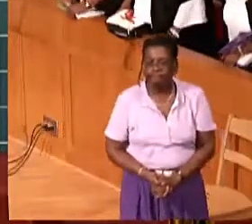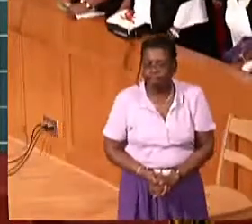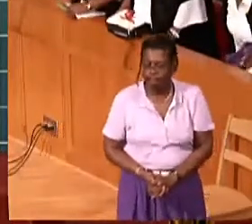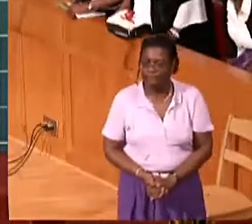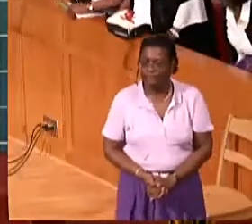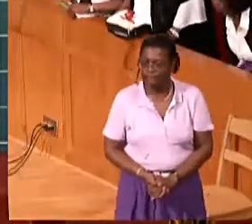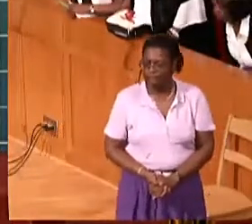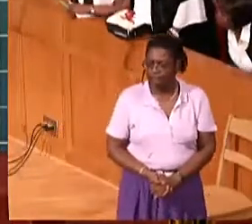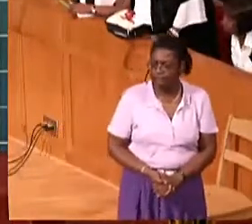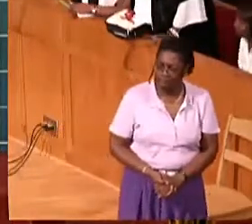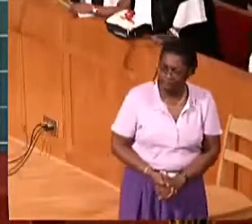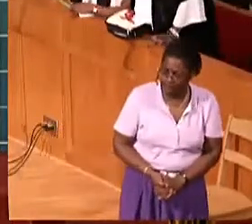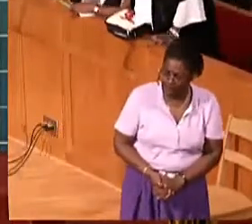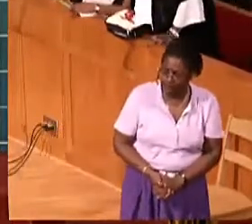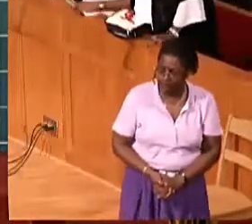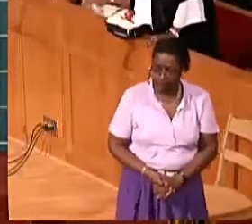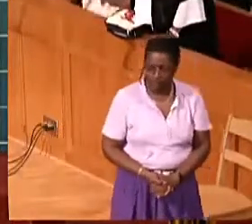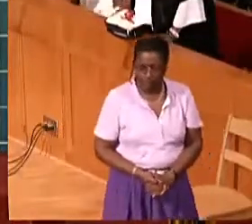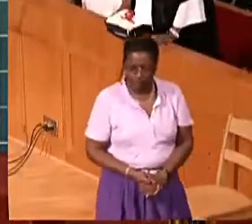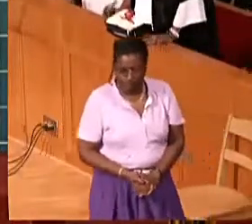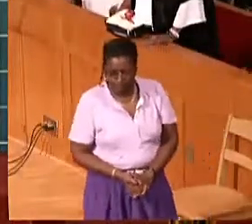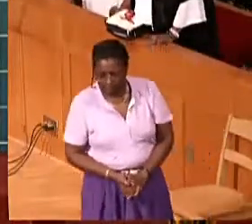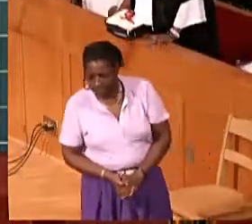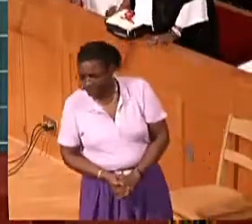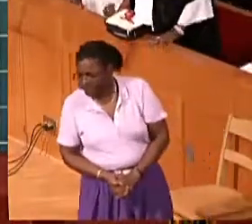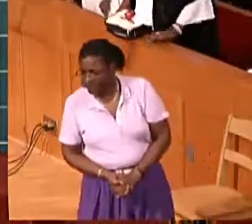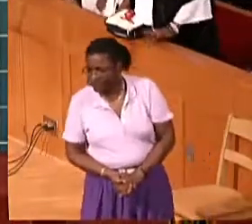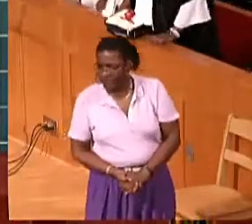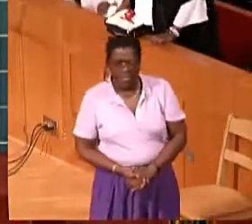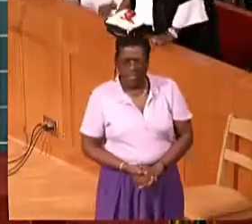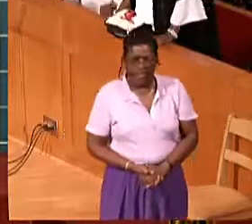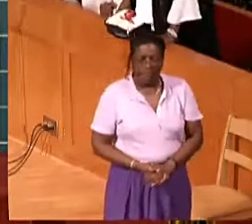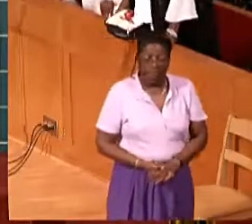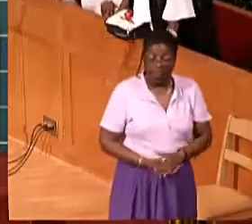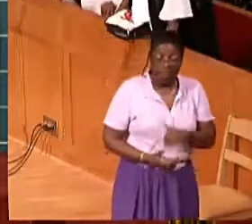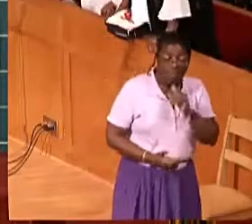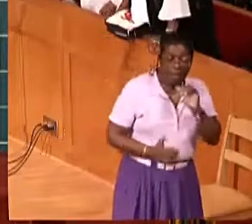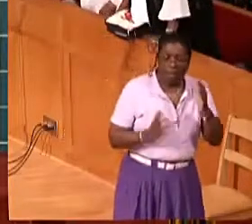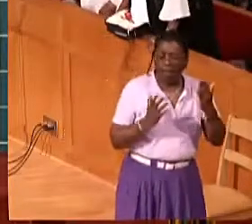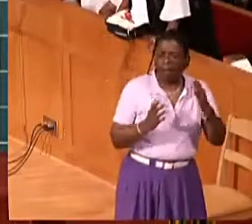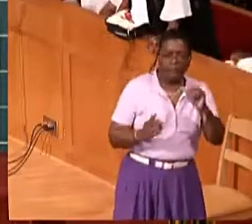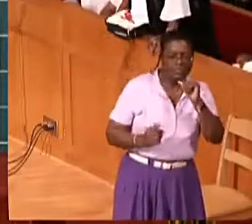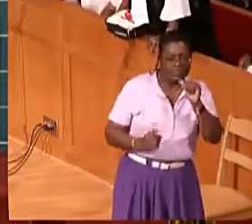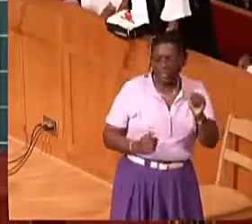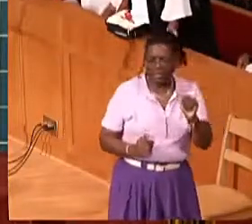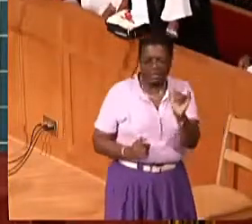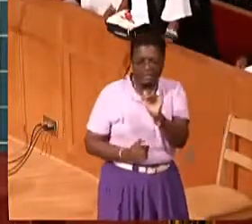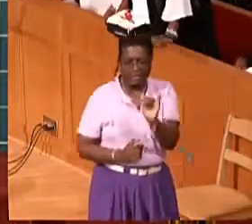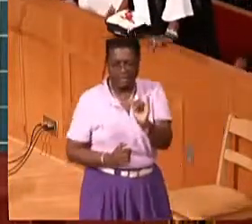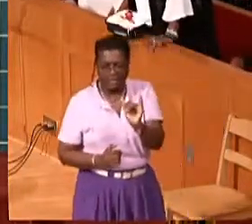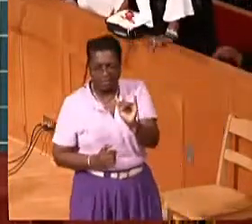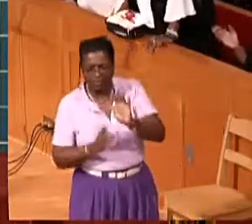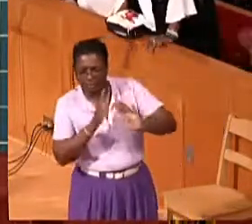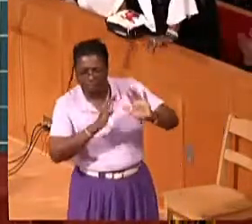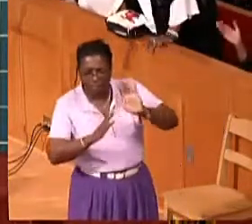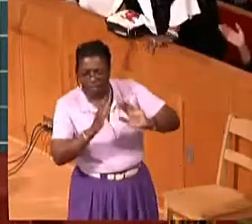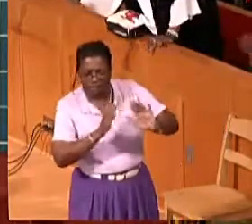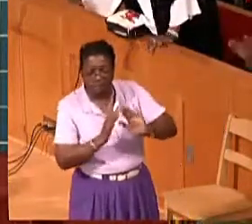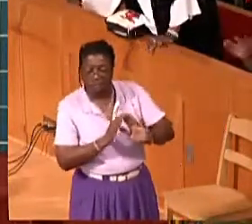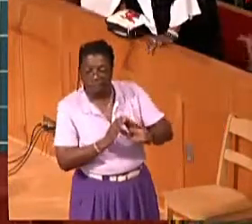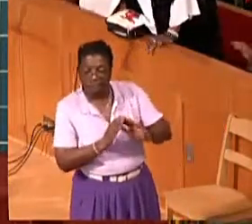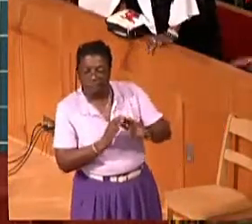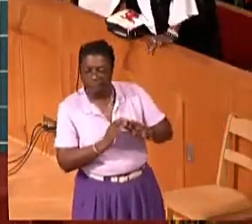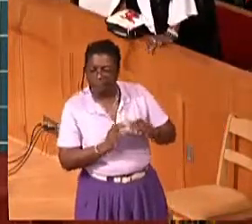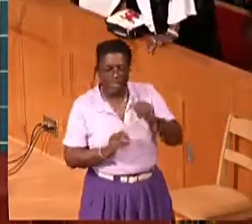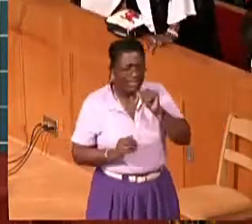Look at him. Look at him like you used to look. Back when you were still a thug. Look at him and say, I wish you.